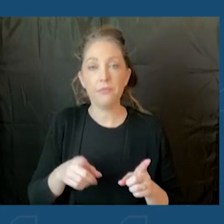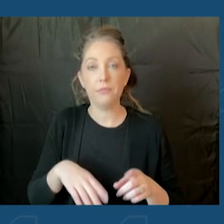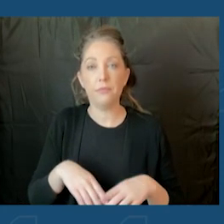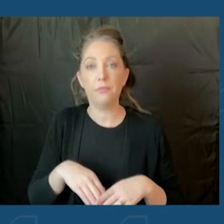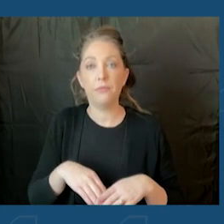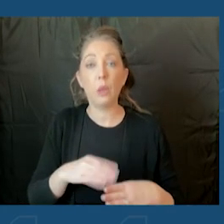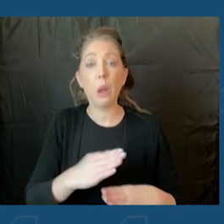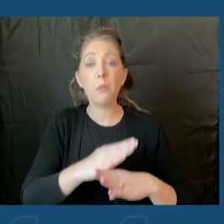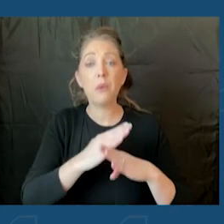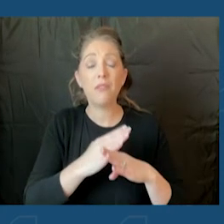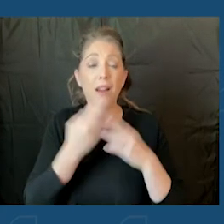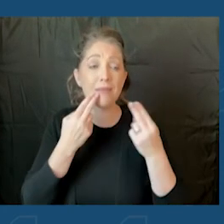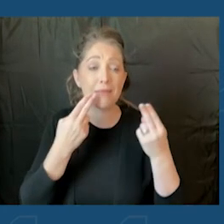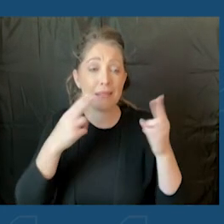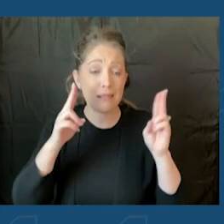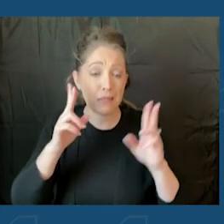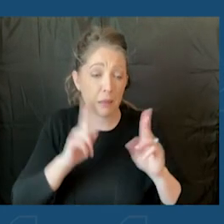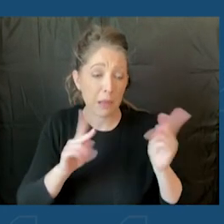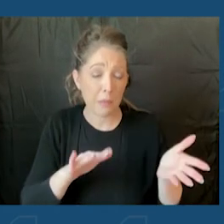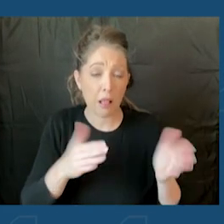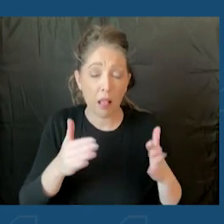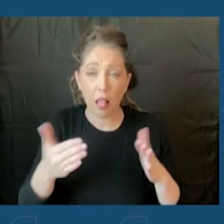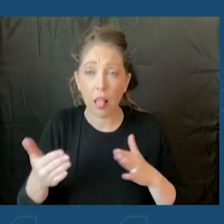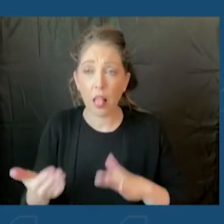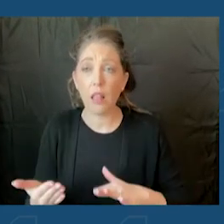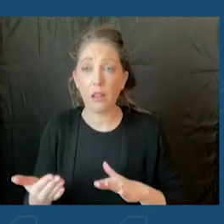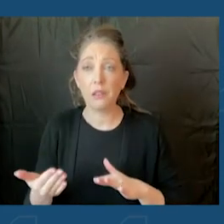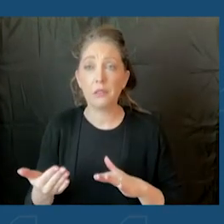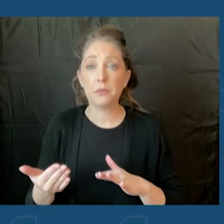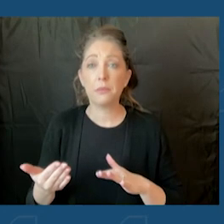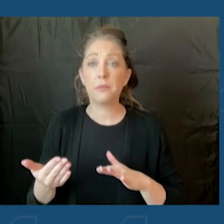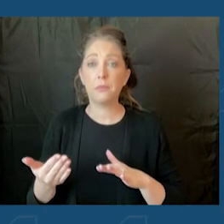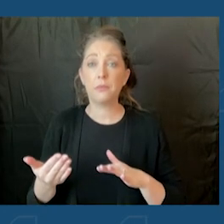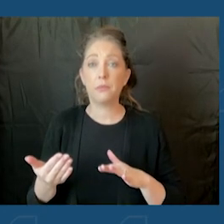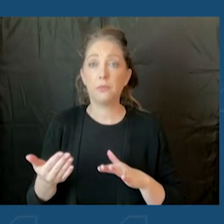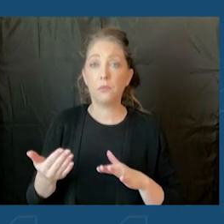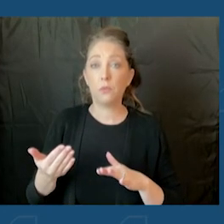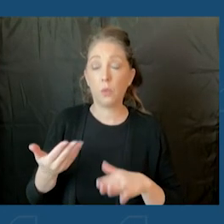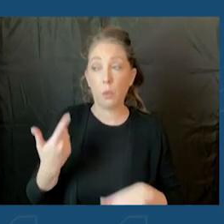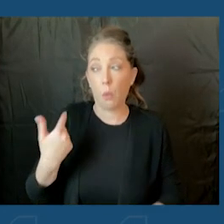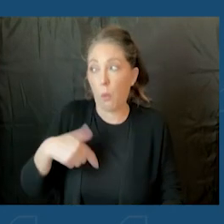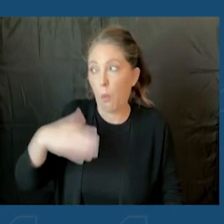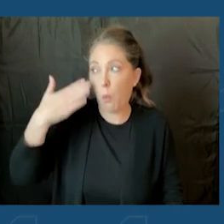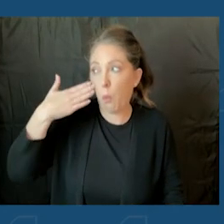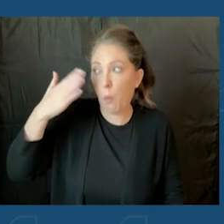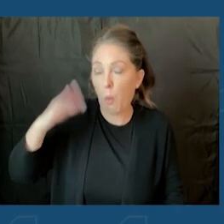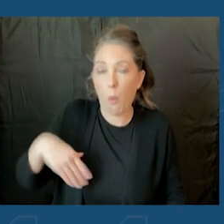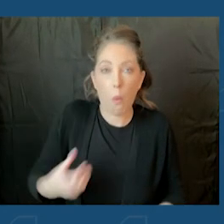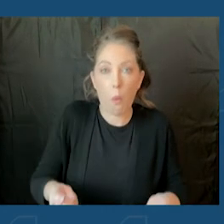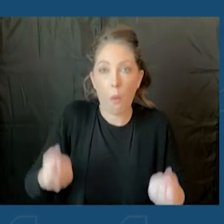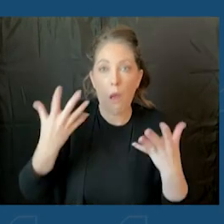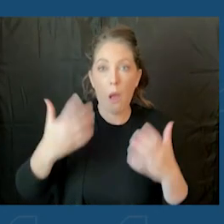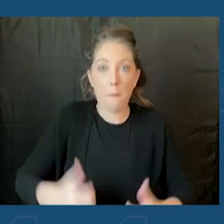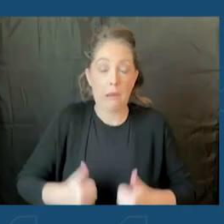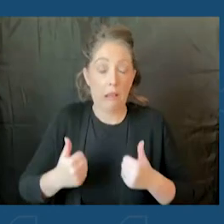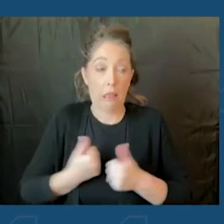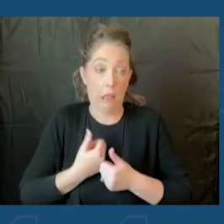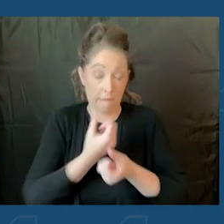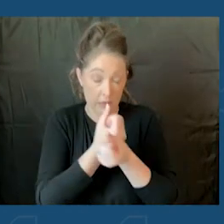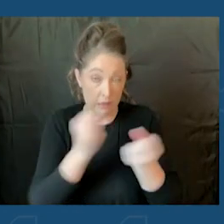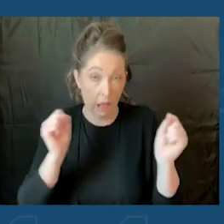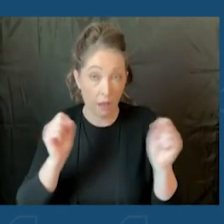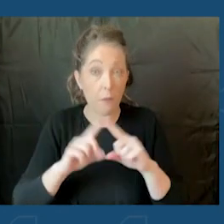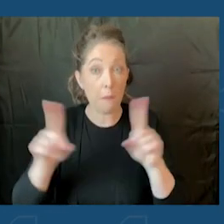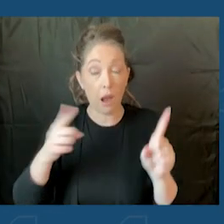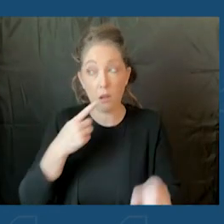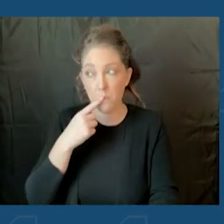lost. And that's what this is about. The superintendent said it. We don't know how many lives have been saved, but I guarantee you lives have